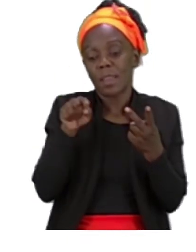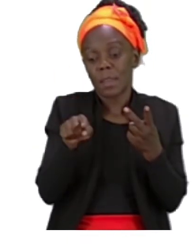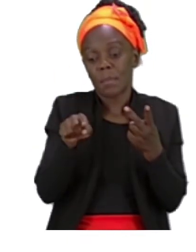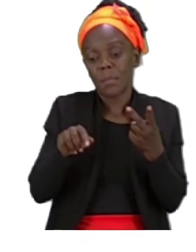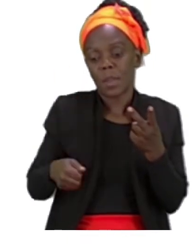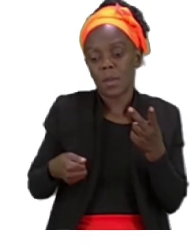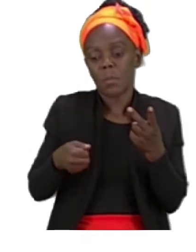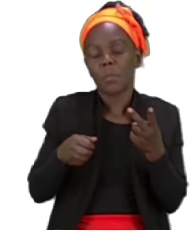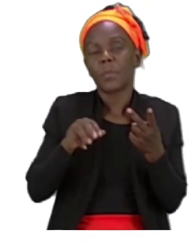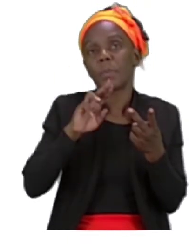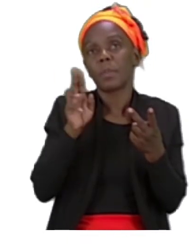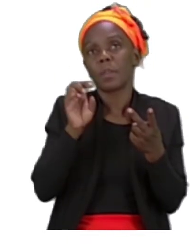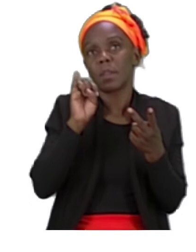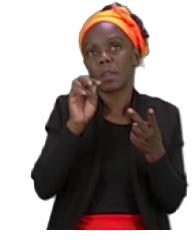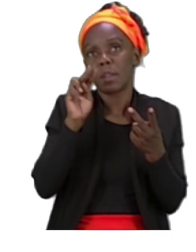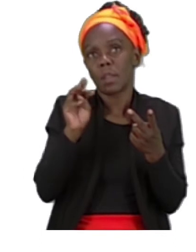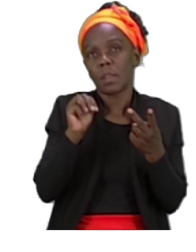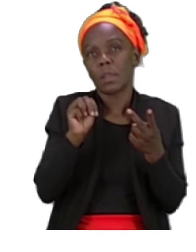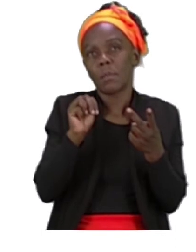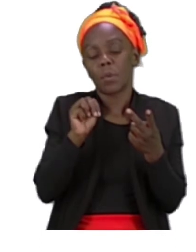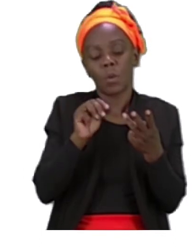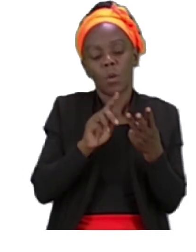yours, or they?